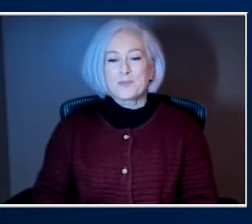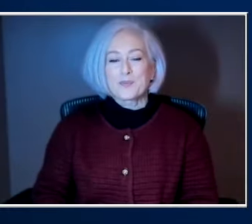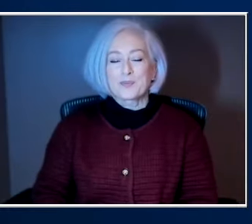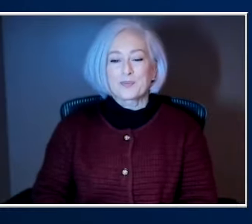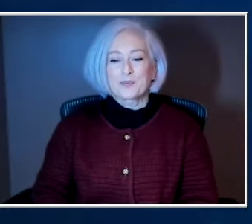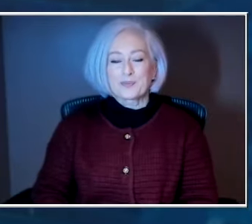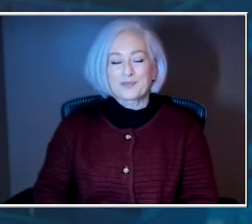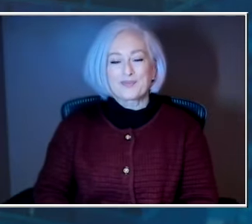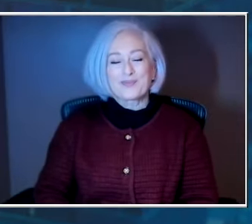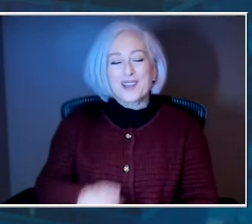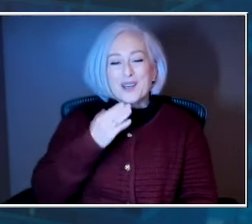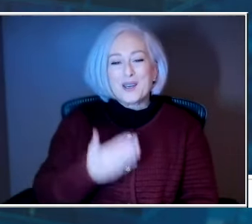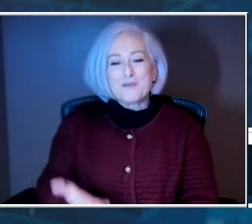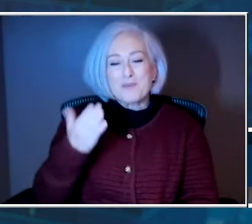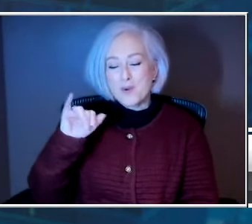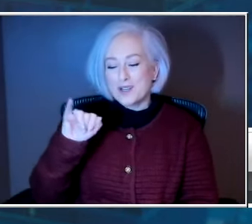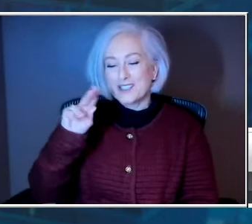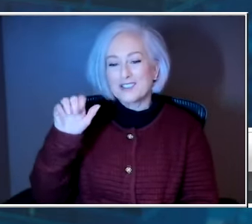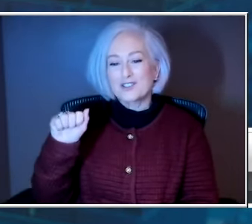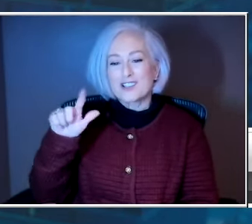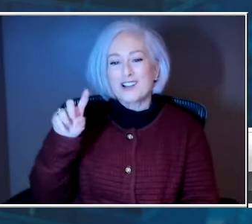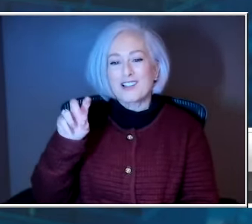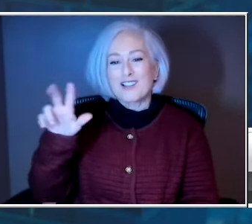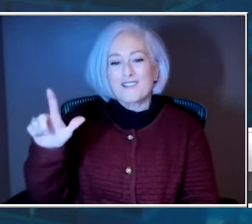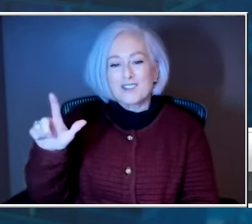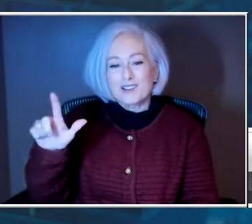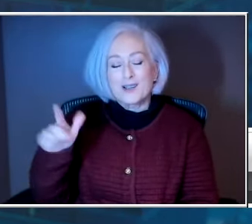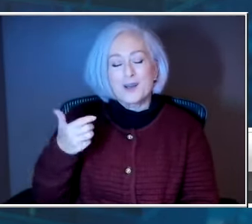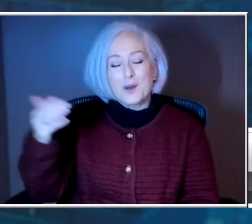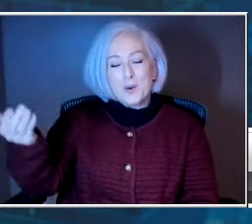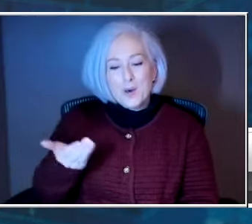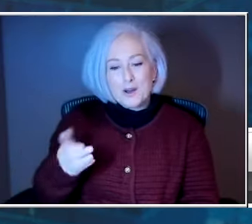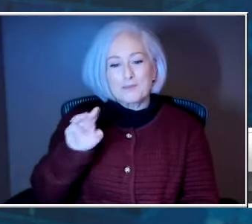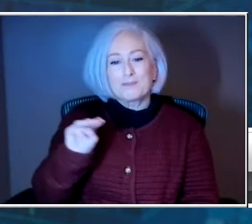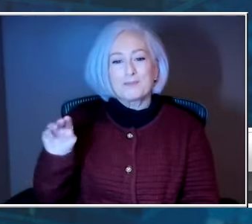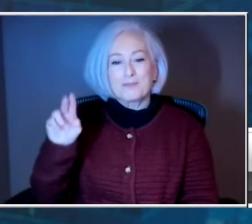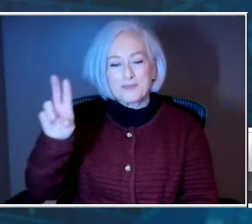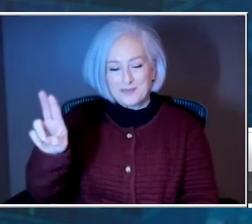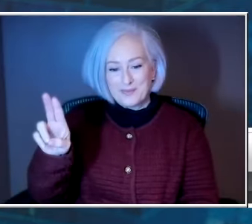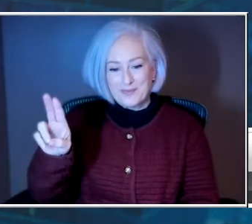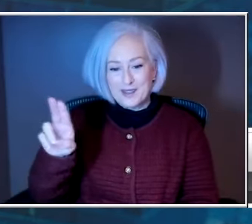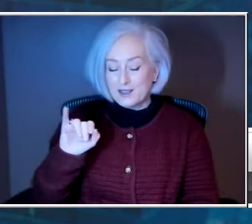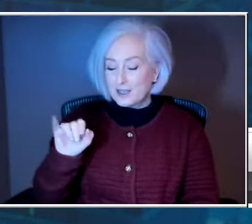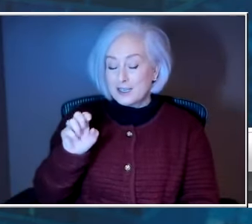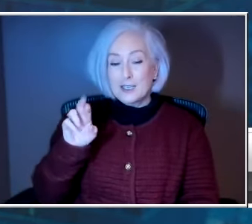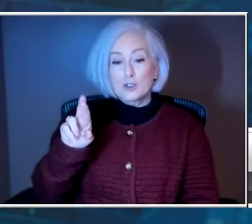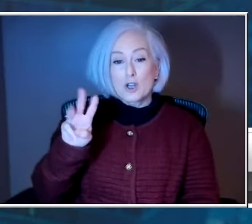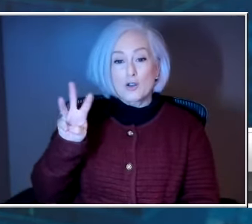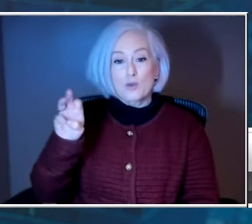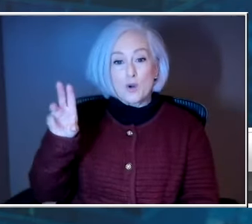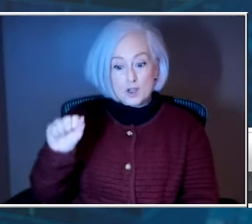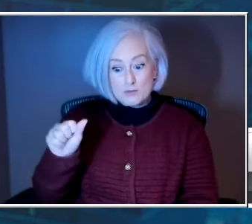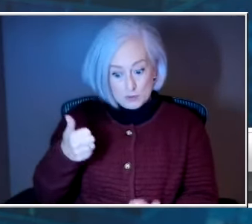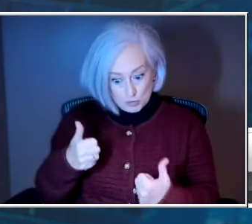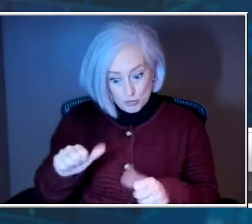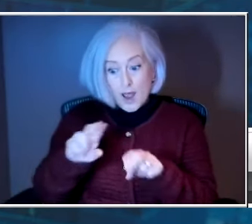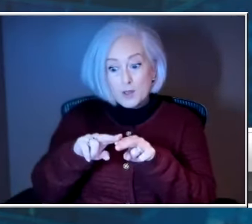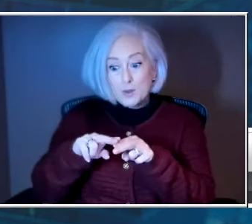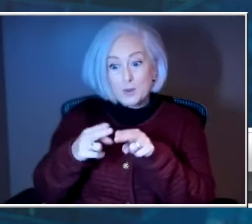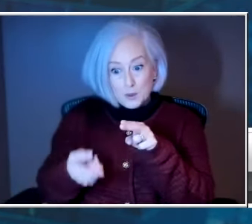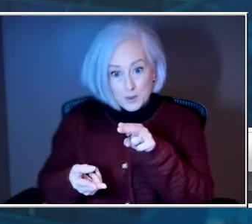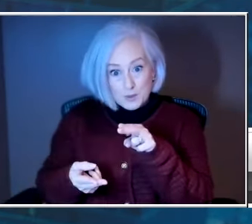Good morning. I'm Jessica Lovell, and welcome to the Morning Medical Update. Jennifer Williams tried to lose weight, and she did. But the